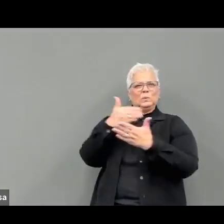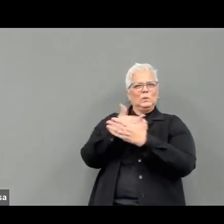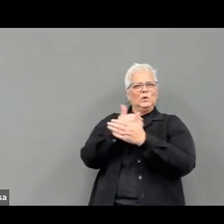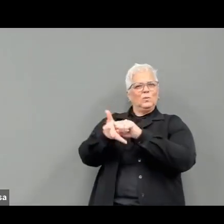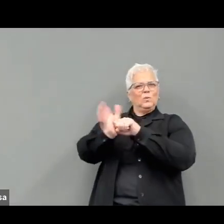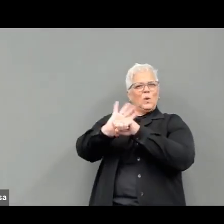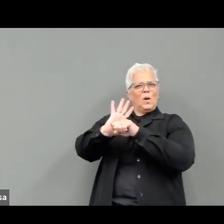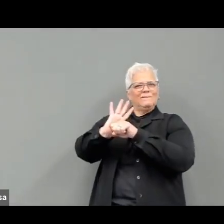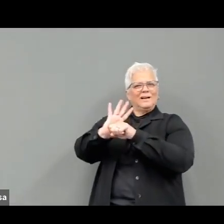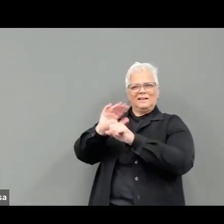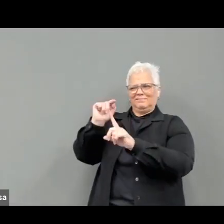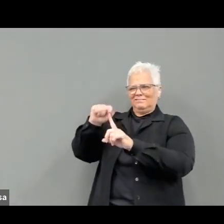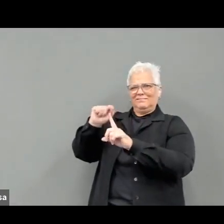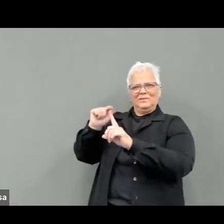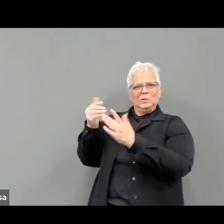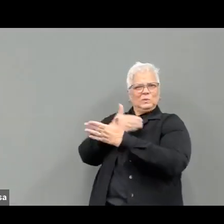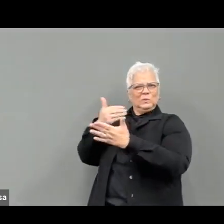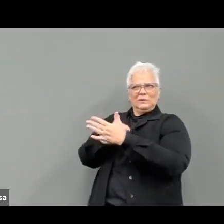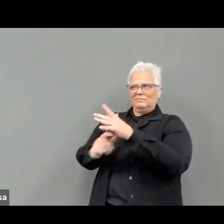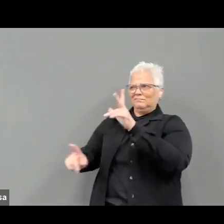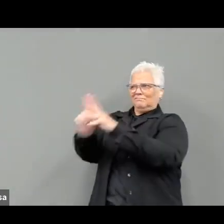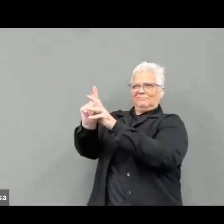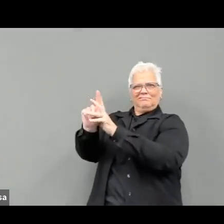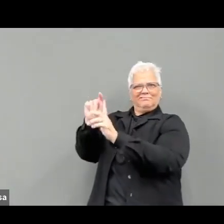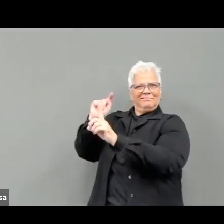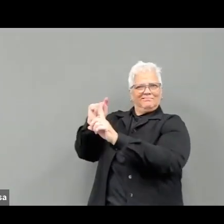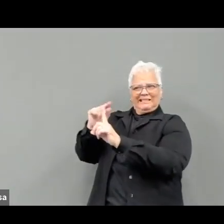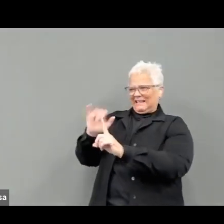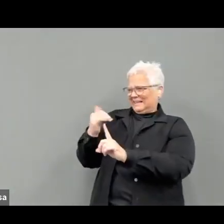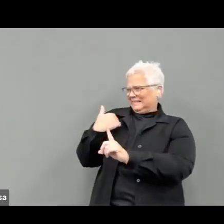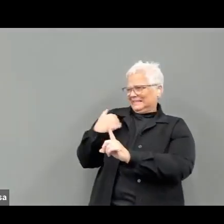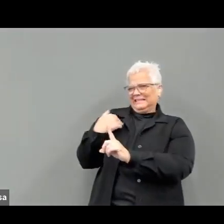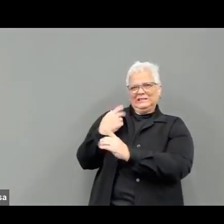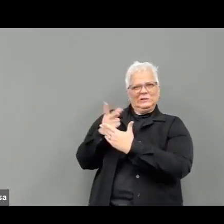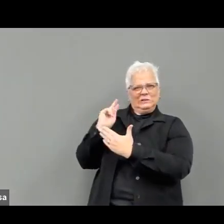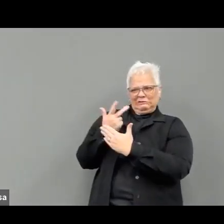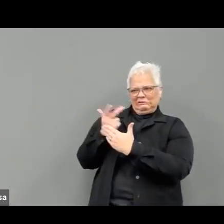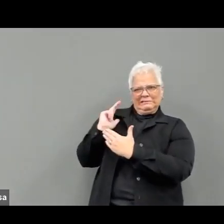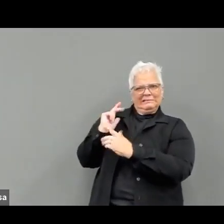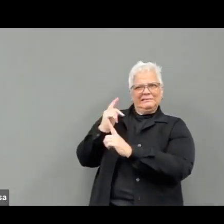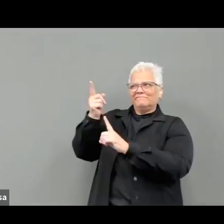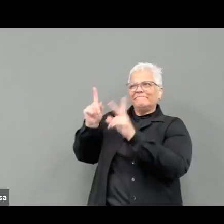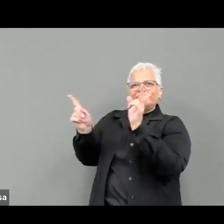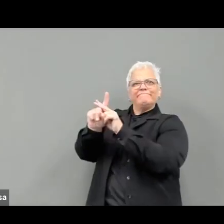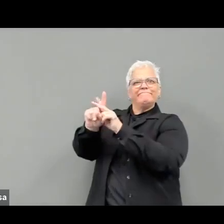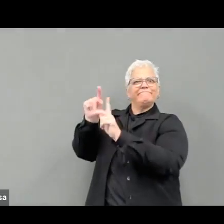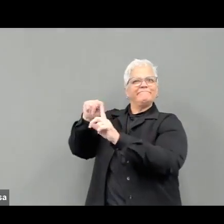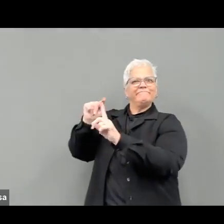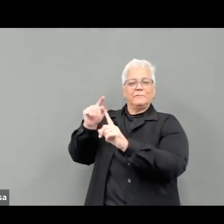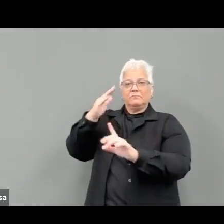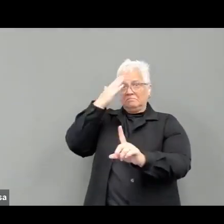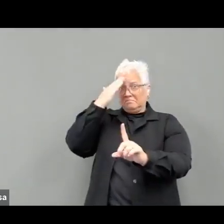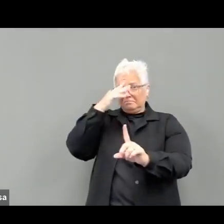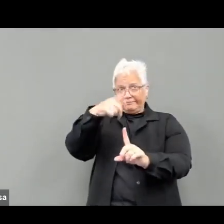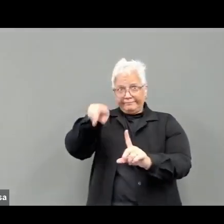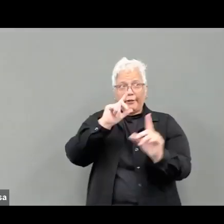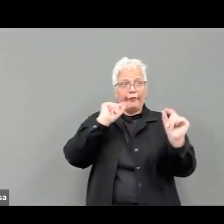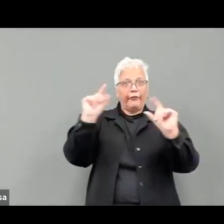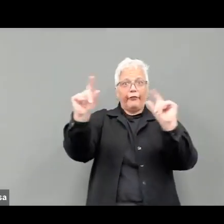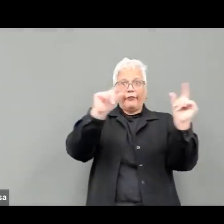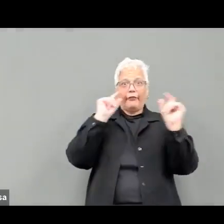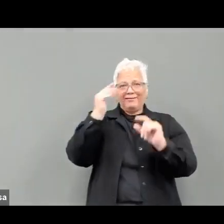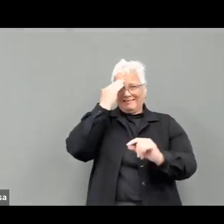state epidemiologist Dr. Jared Taylor said, and I'm quoting, "To date, no significant presence of new variants